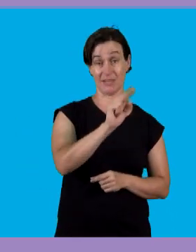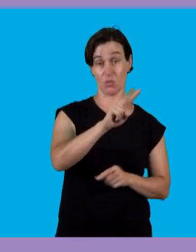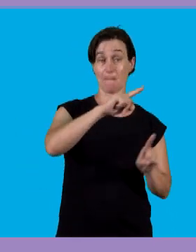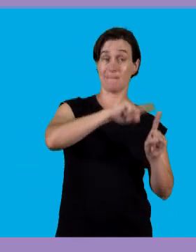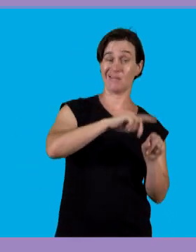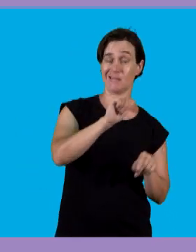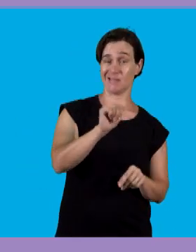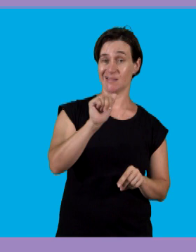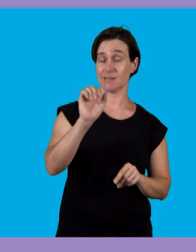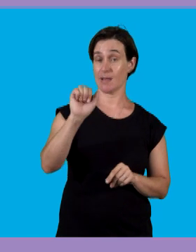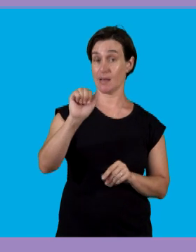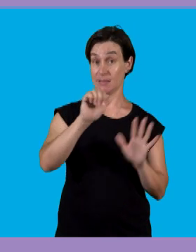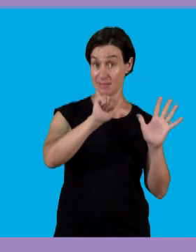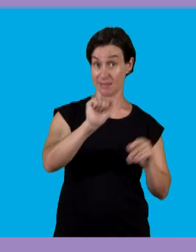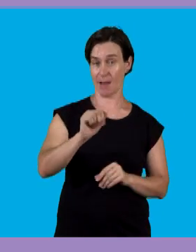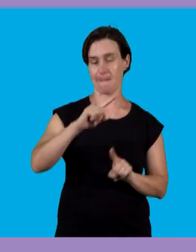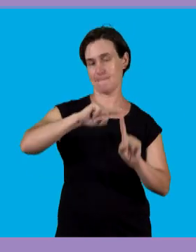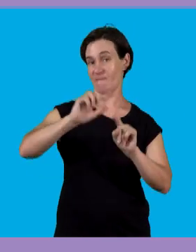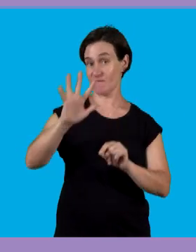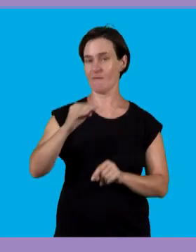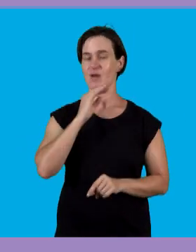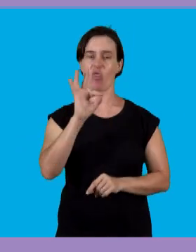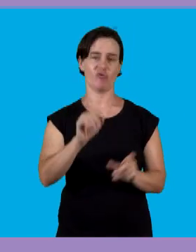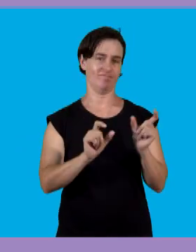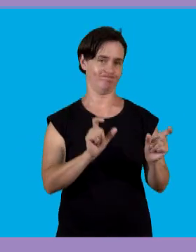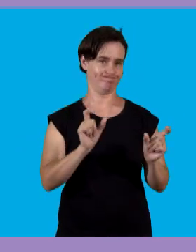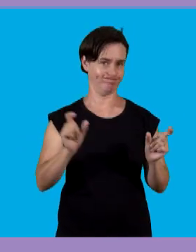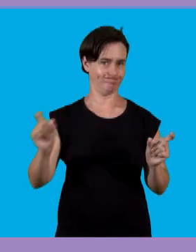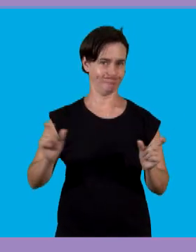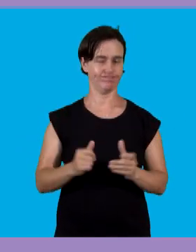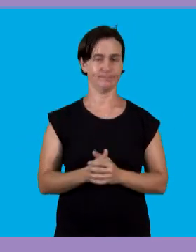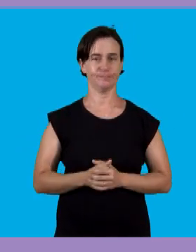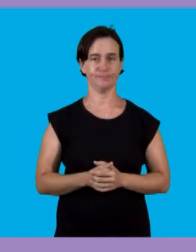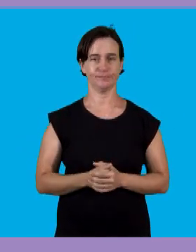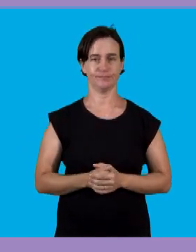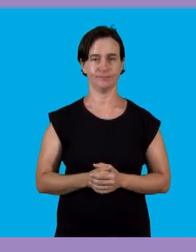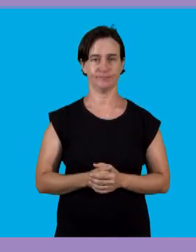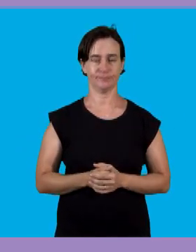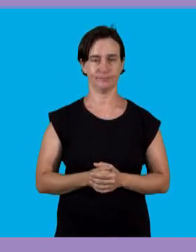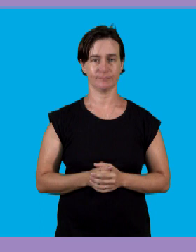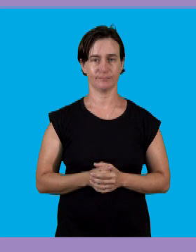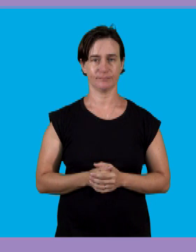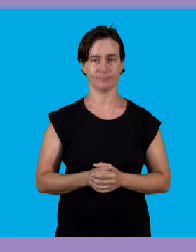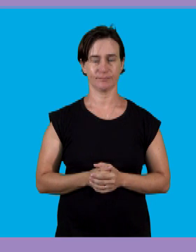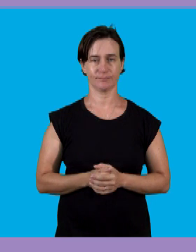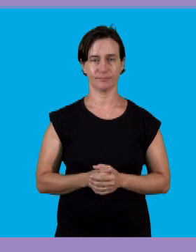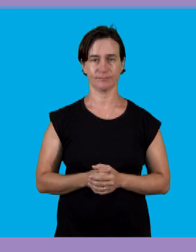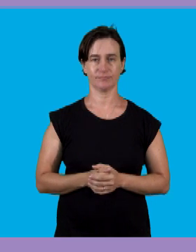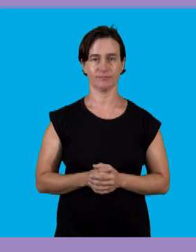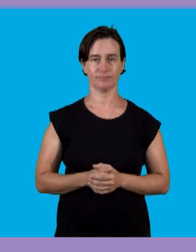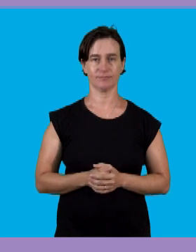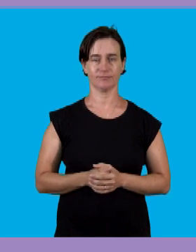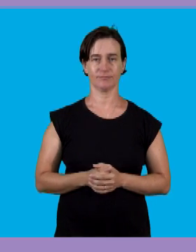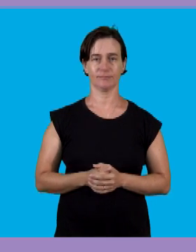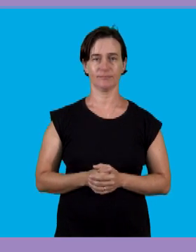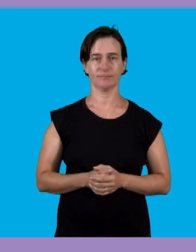a squared plus 6a plus 5, those are 3 terms. That is a trinomial. So that